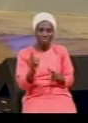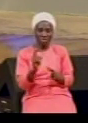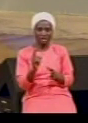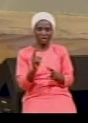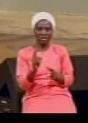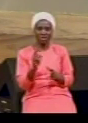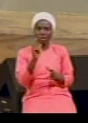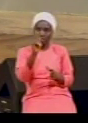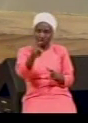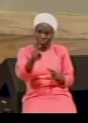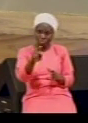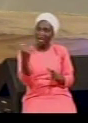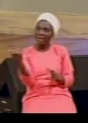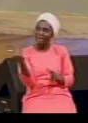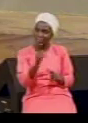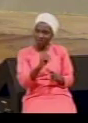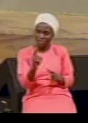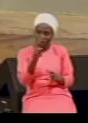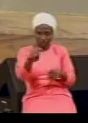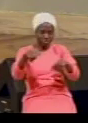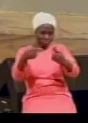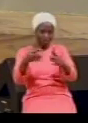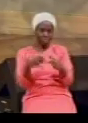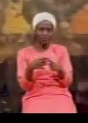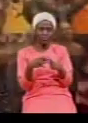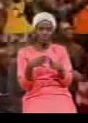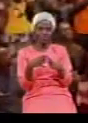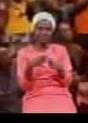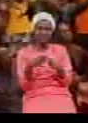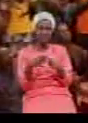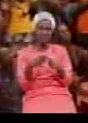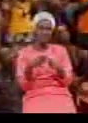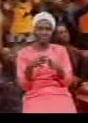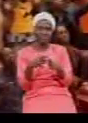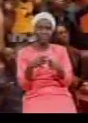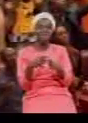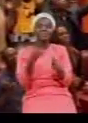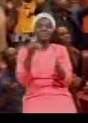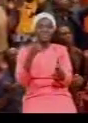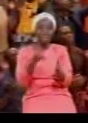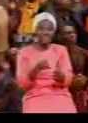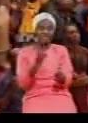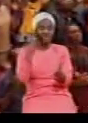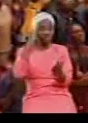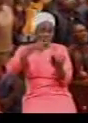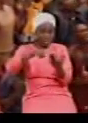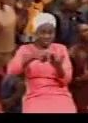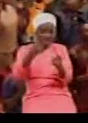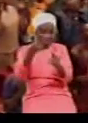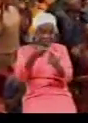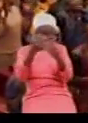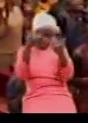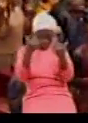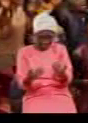Whithersoever, wherever you go, it will start from